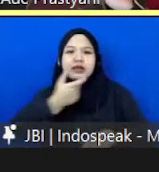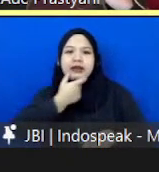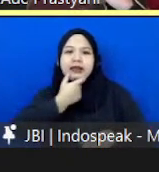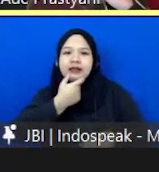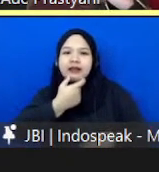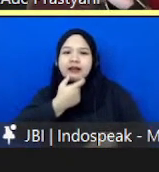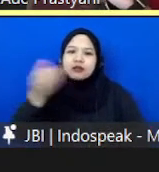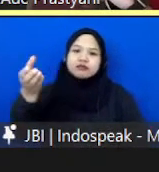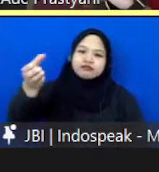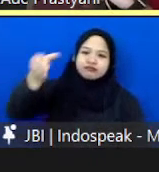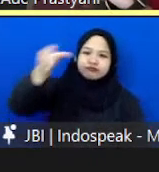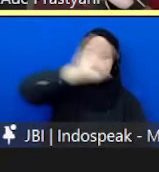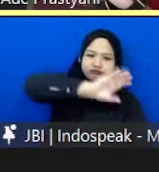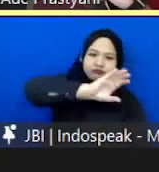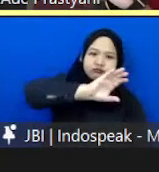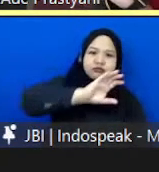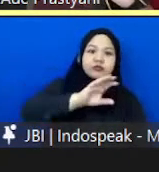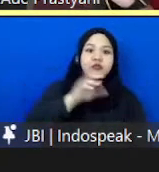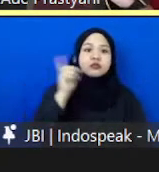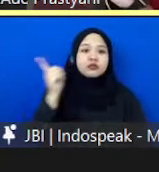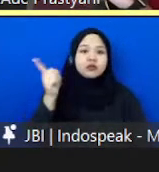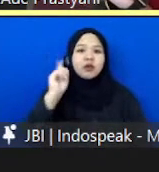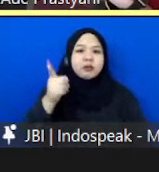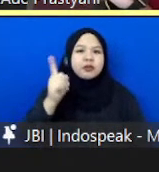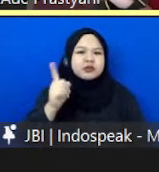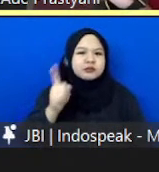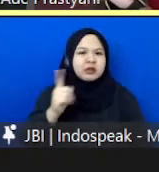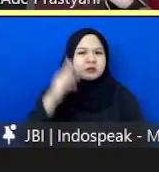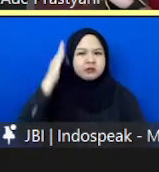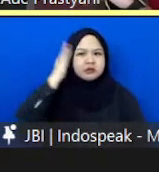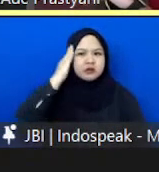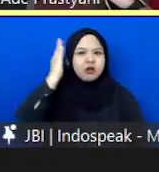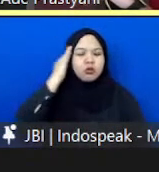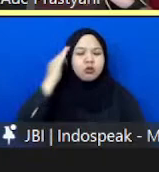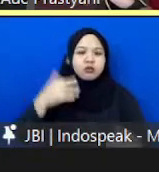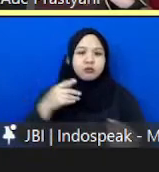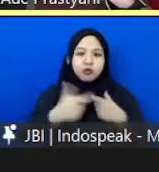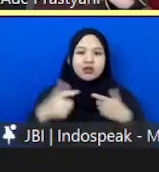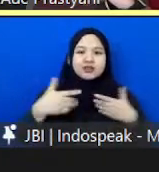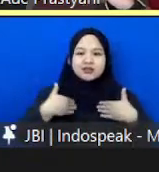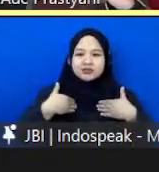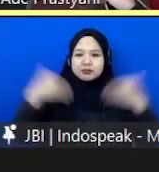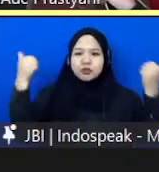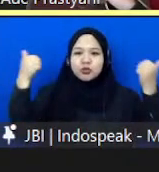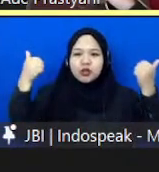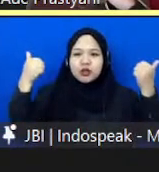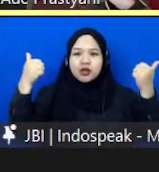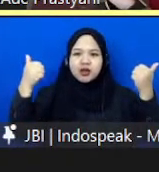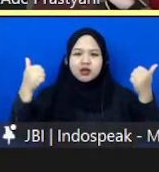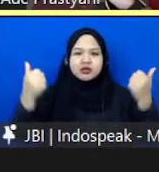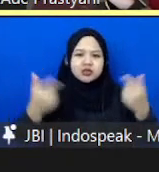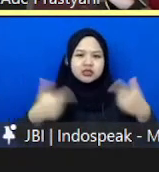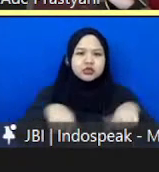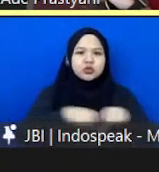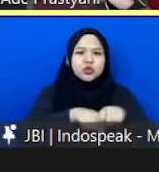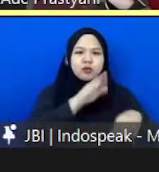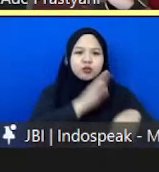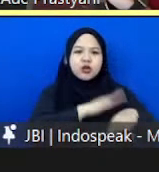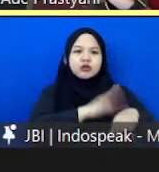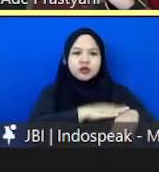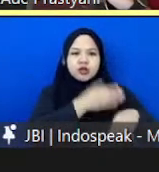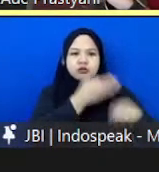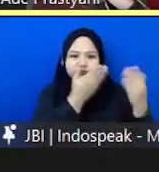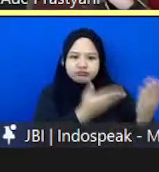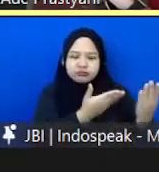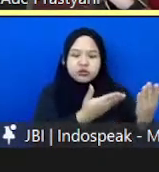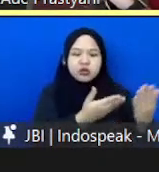patient. And they do this because they know there is a strong need for a healing process that puts them in line with that cultural understanding, reflected